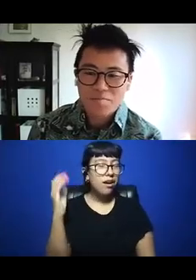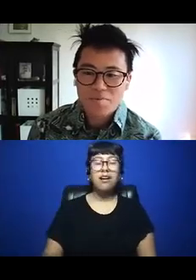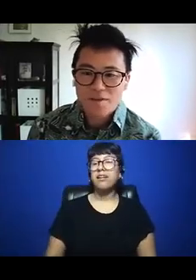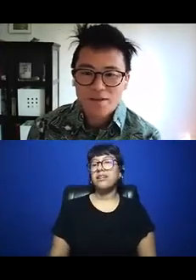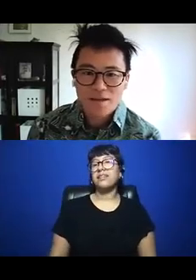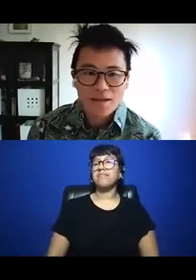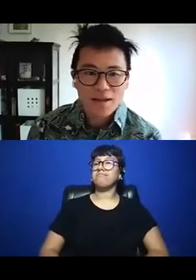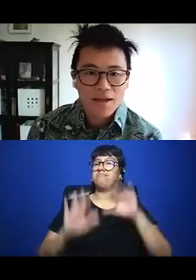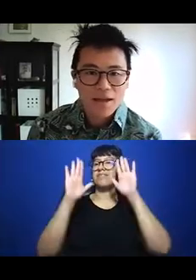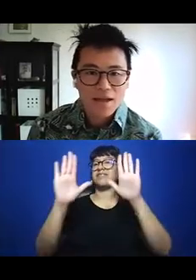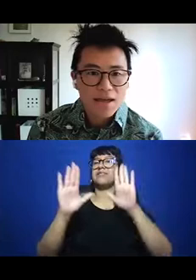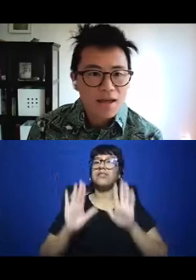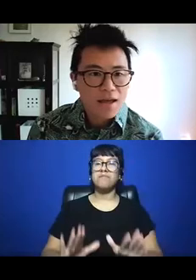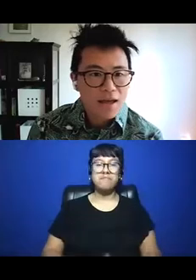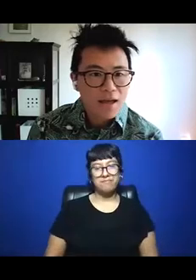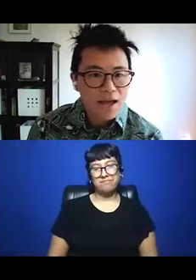Awesome.